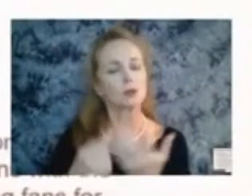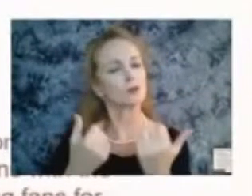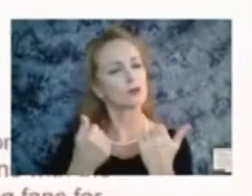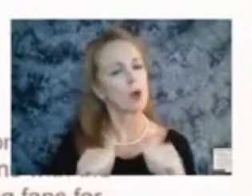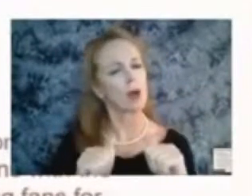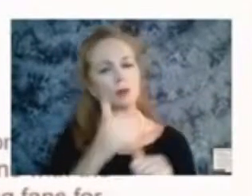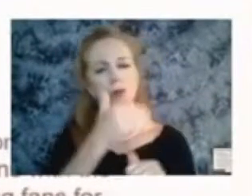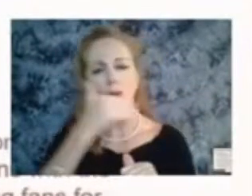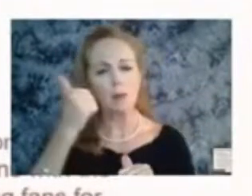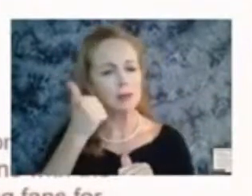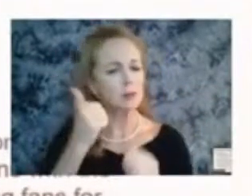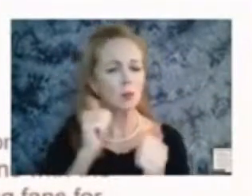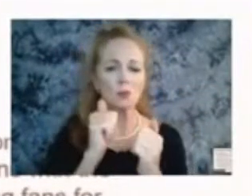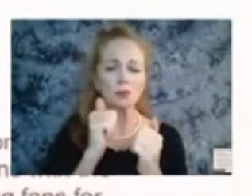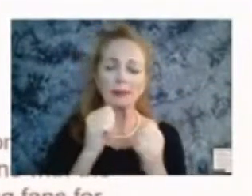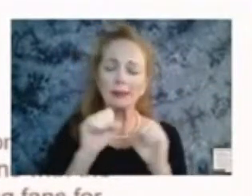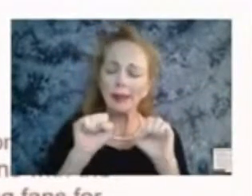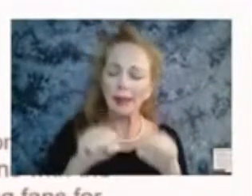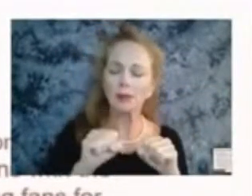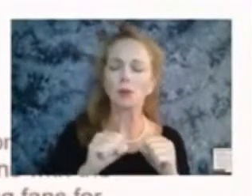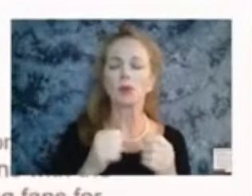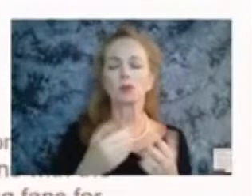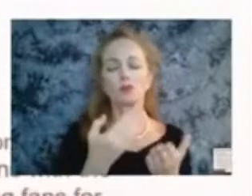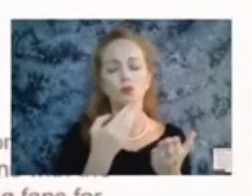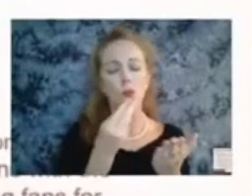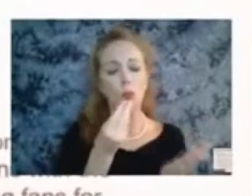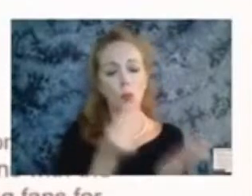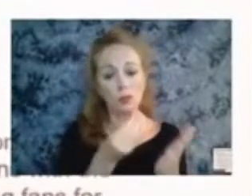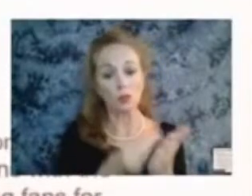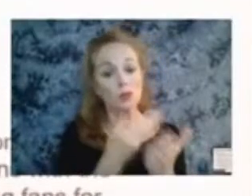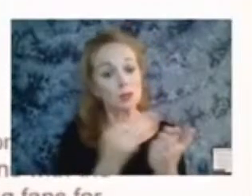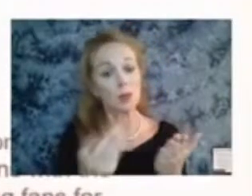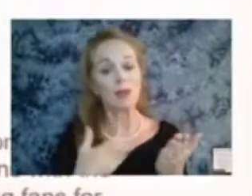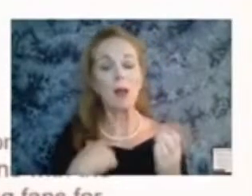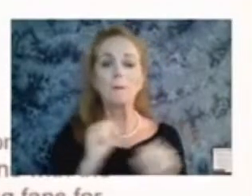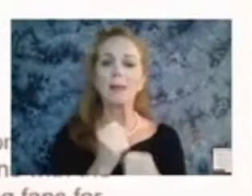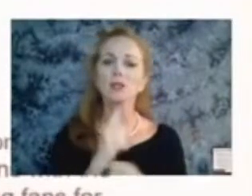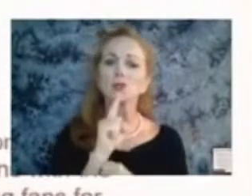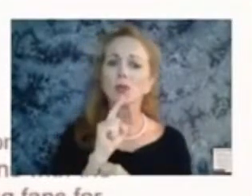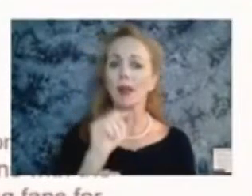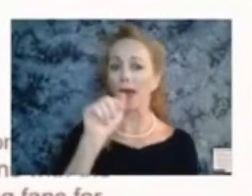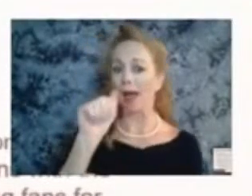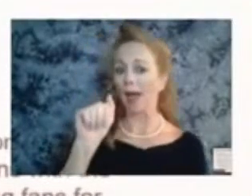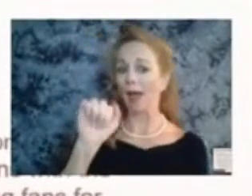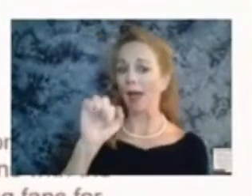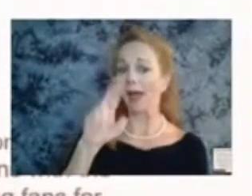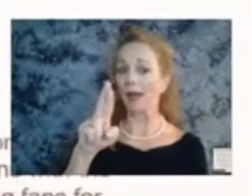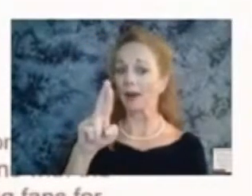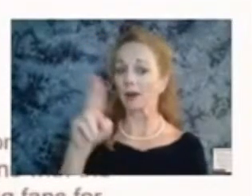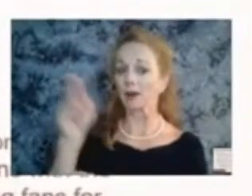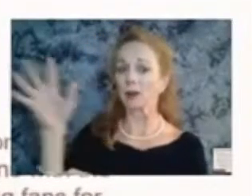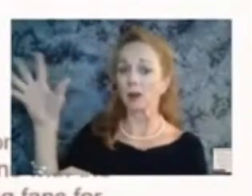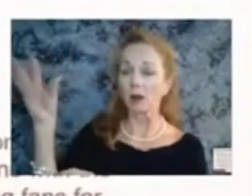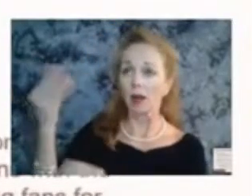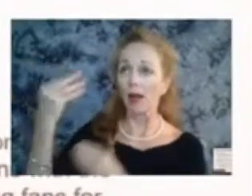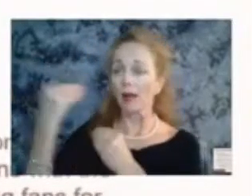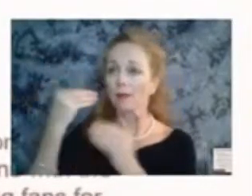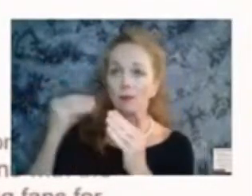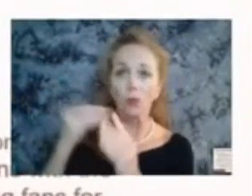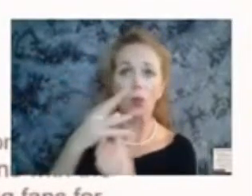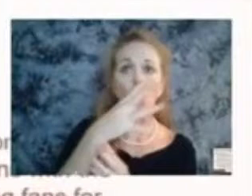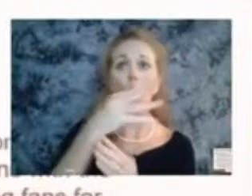with the resources that we have, is to make certain that our airflow and our ventilation and our filtration in our